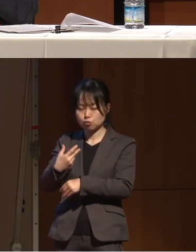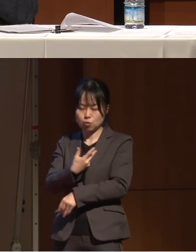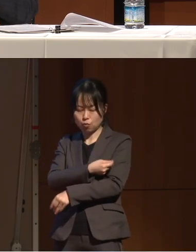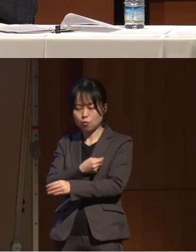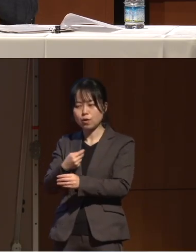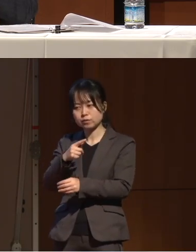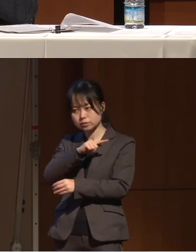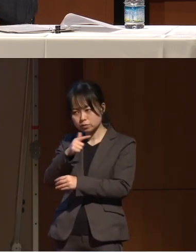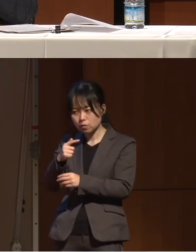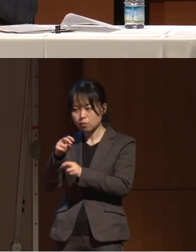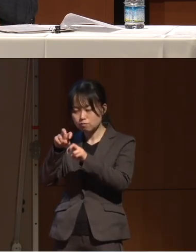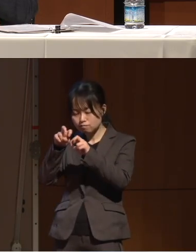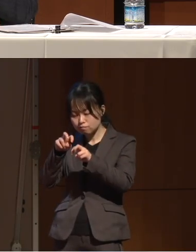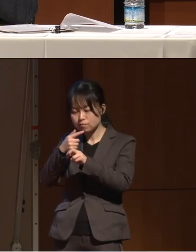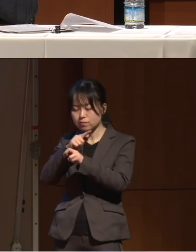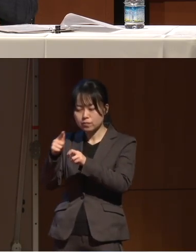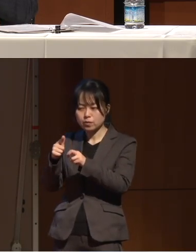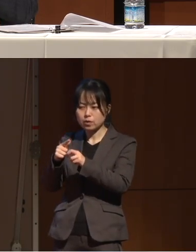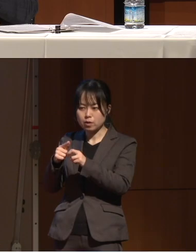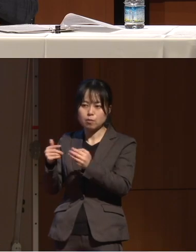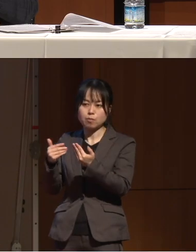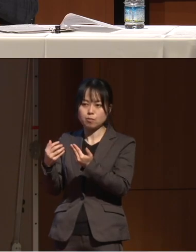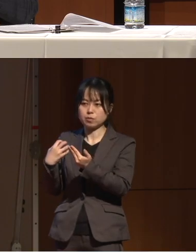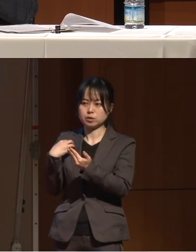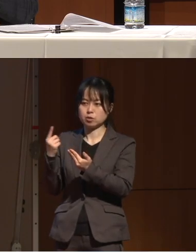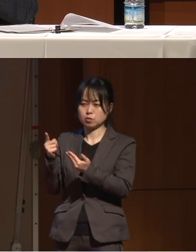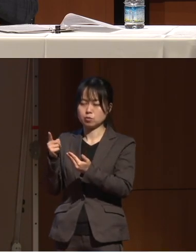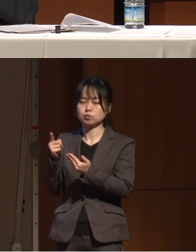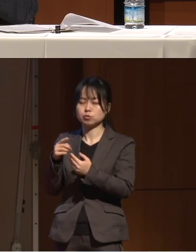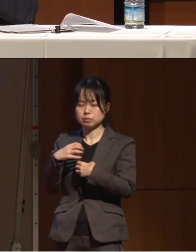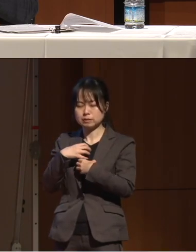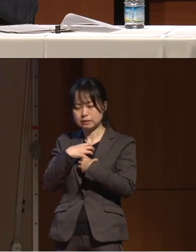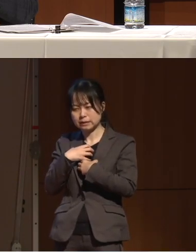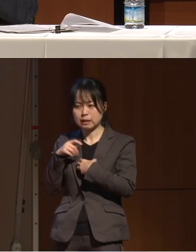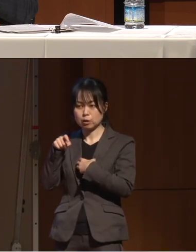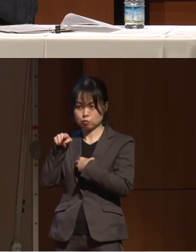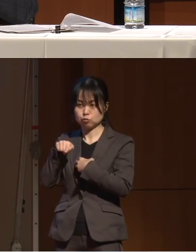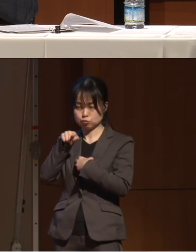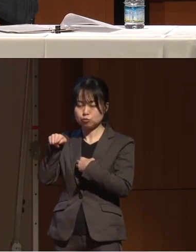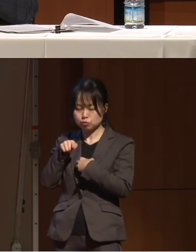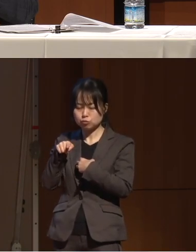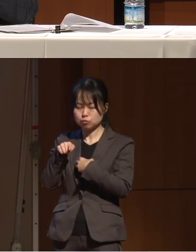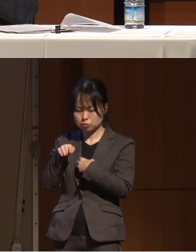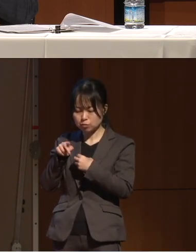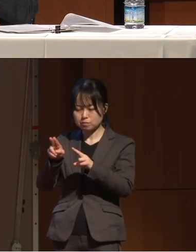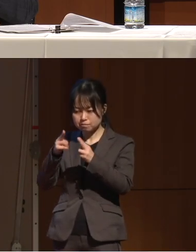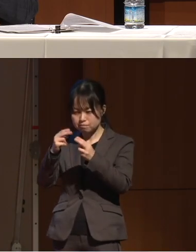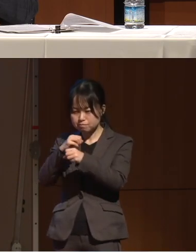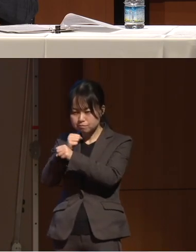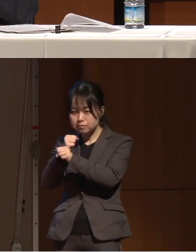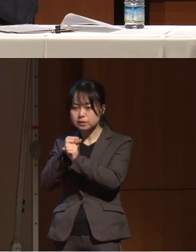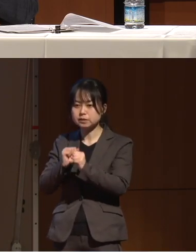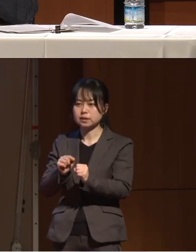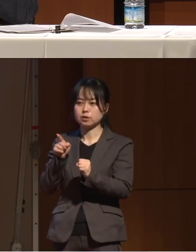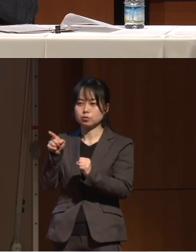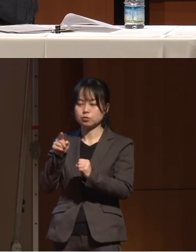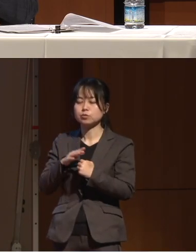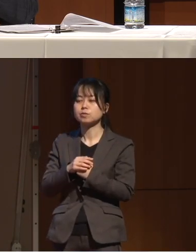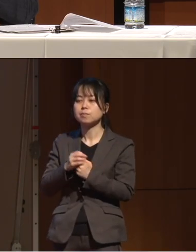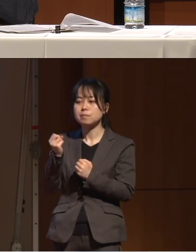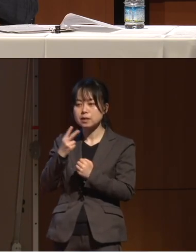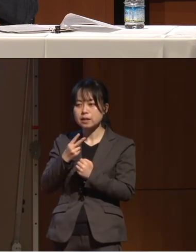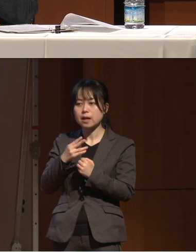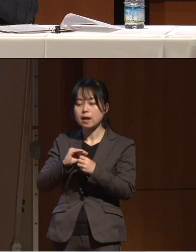lethal virus. Moreover, even before the COVID-19 pandemic, she has